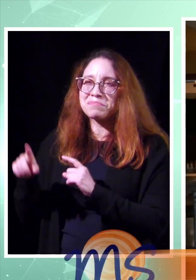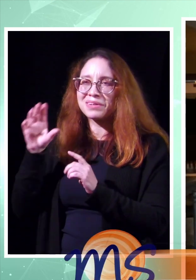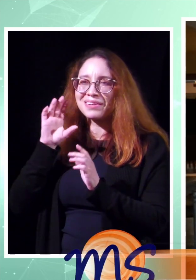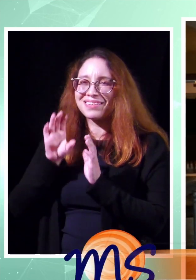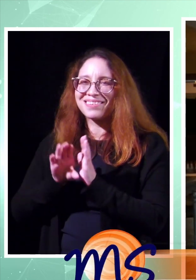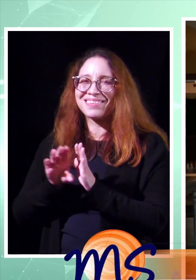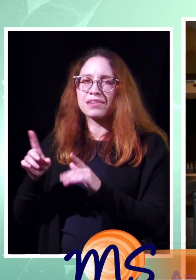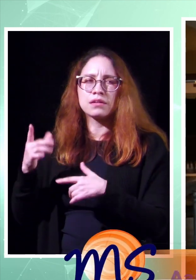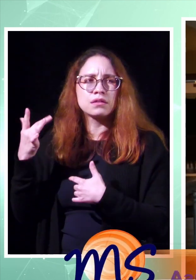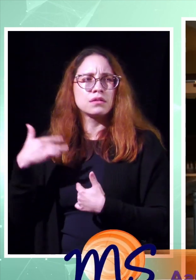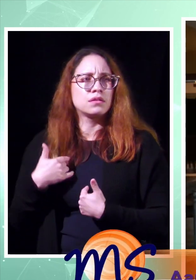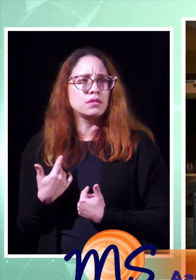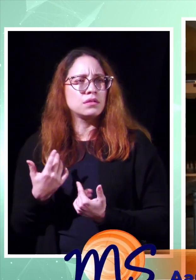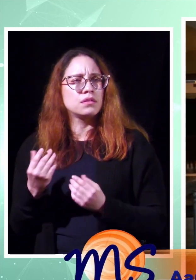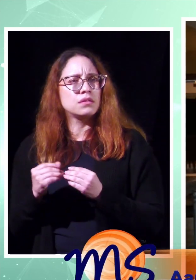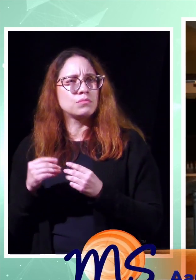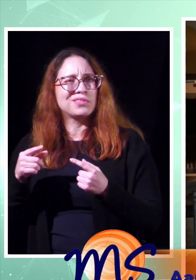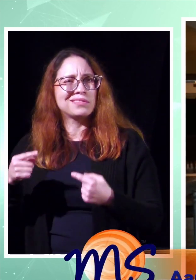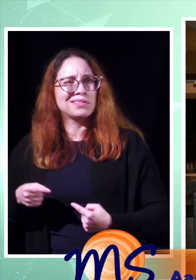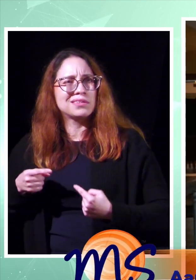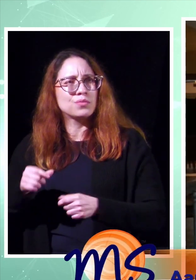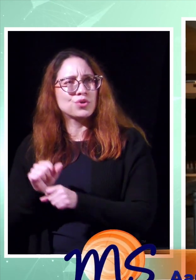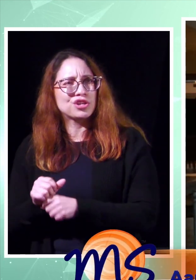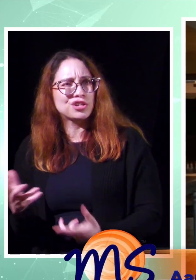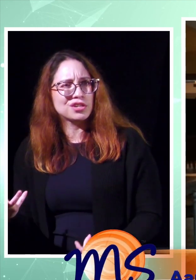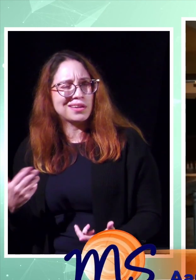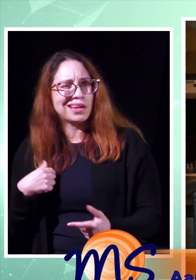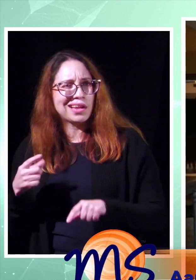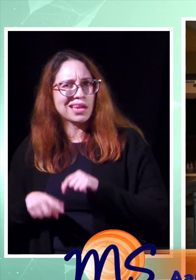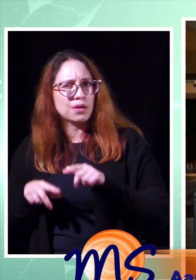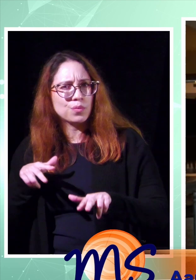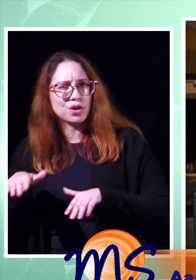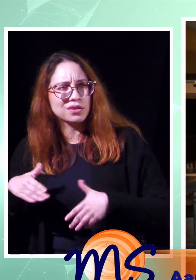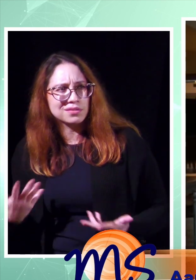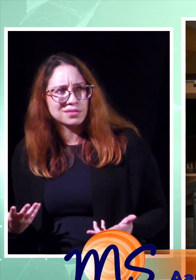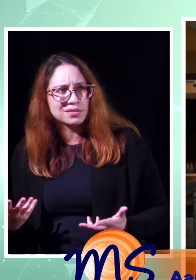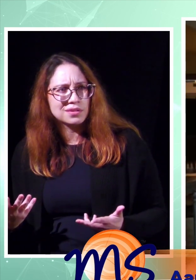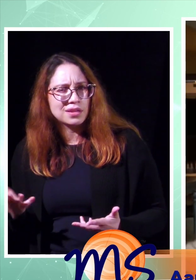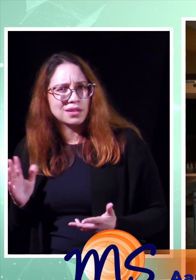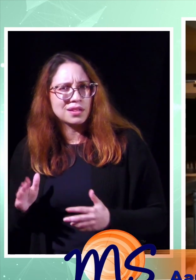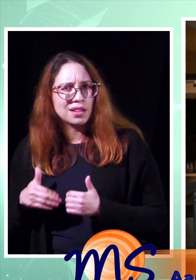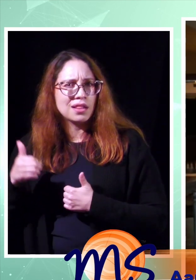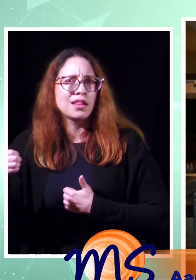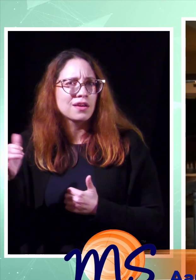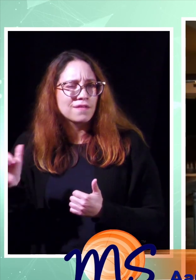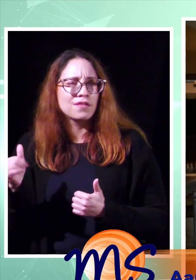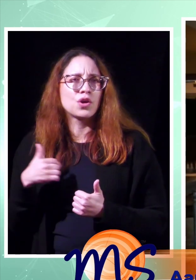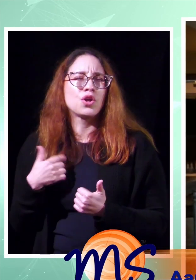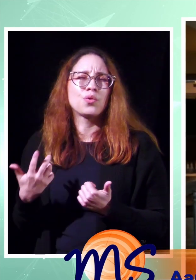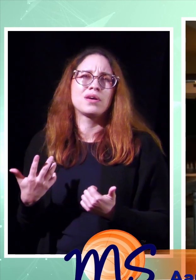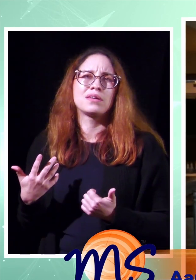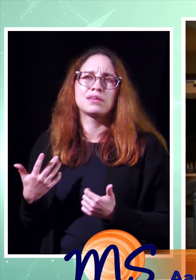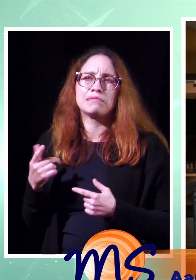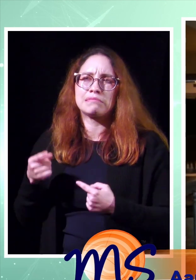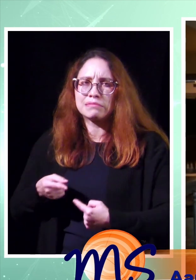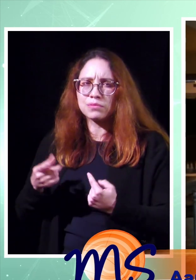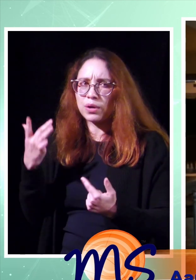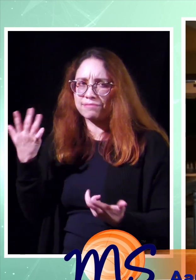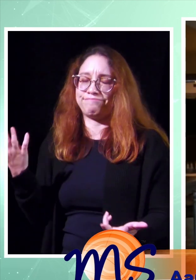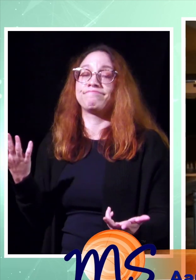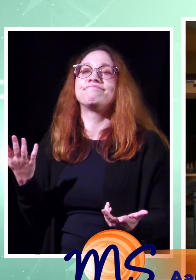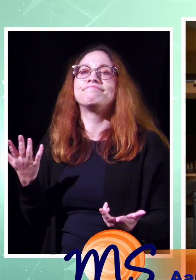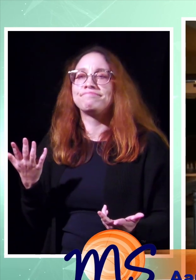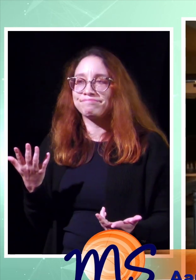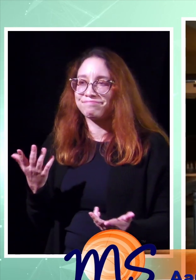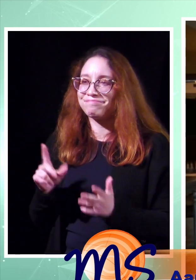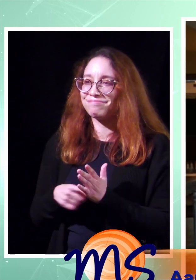says, well, then why am I having more trouble at work? Well, then why can't I walk as far as I used to? Well, then why am I having these difficulties? And